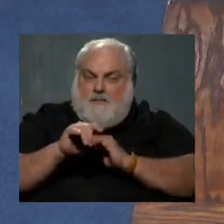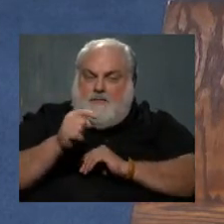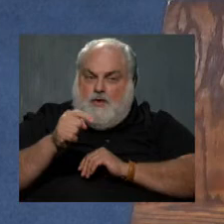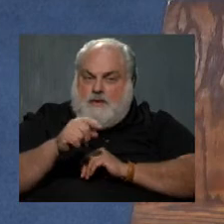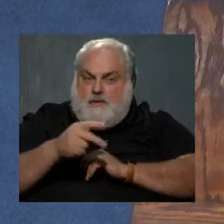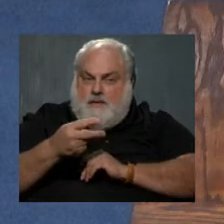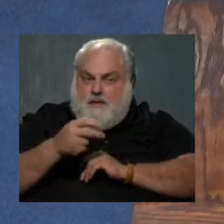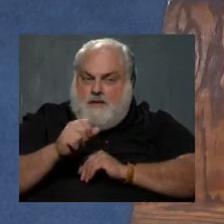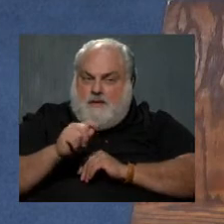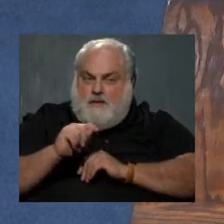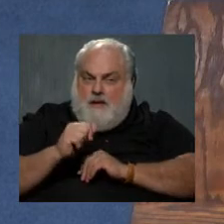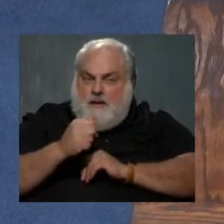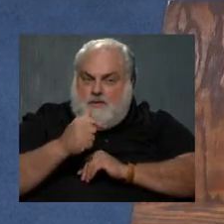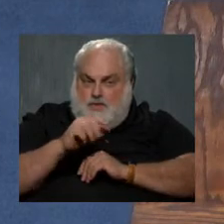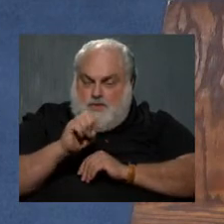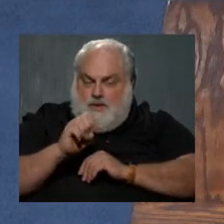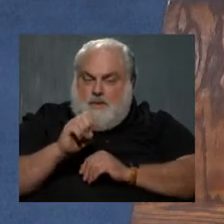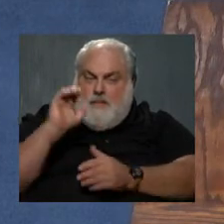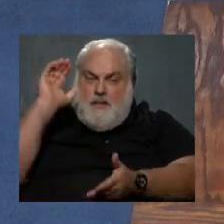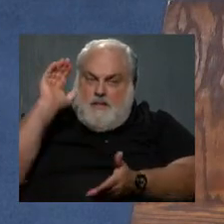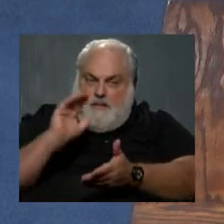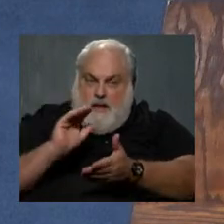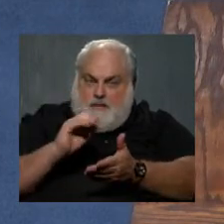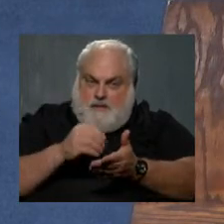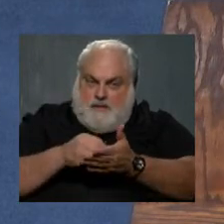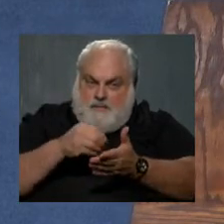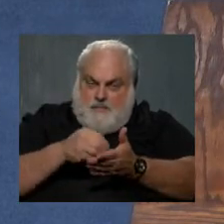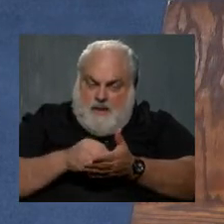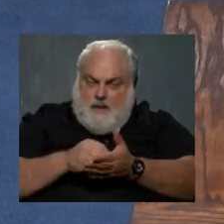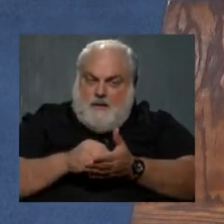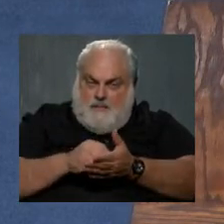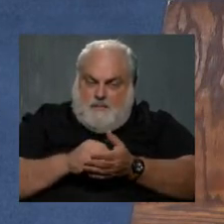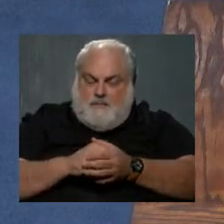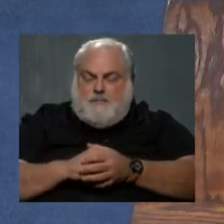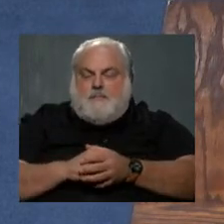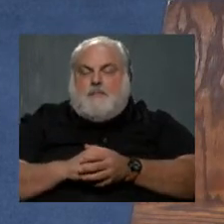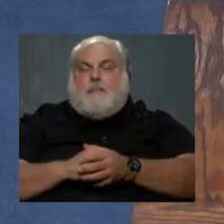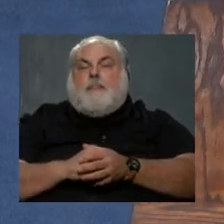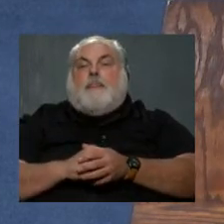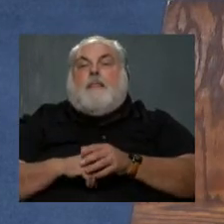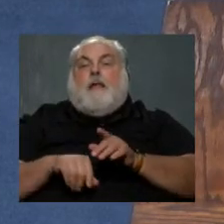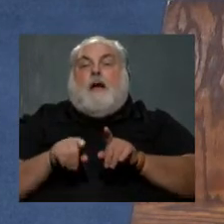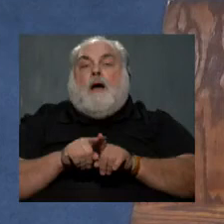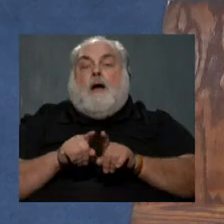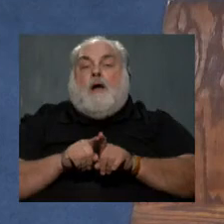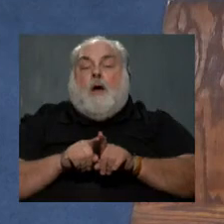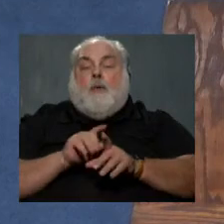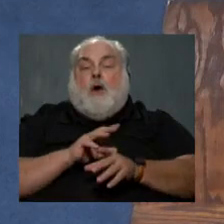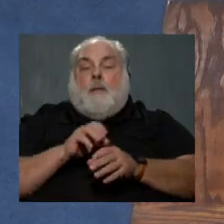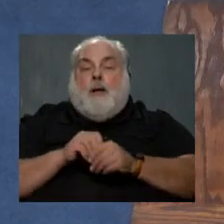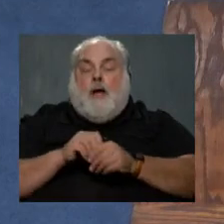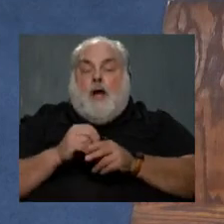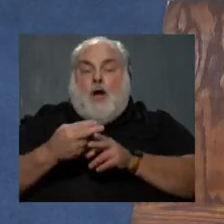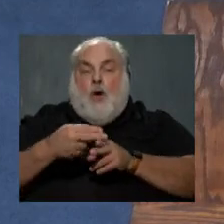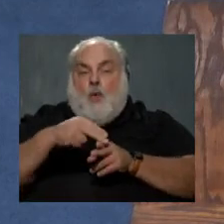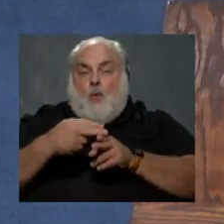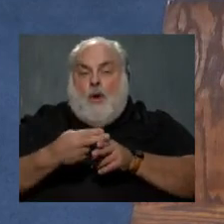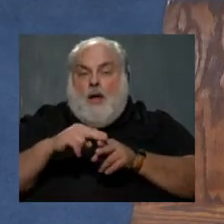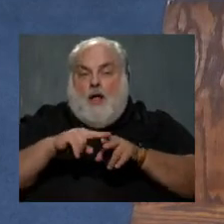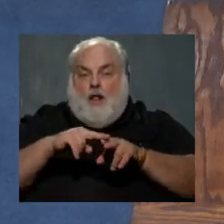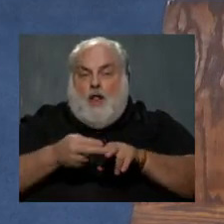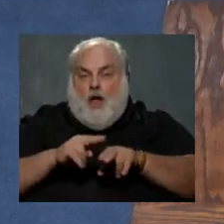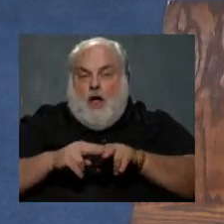it's going to be less costly with better outcomes. Year three, we also look at participation in weight loss behavior